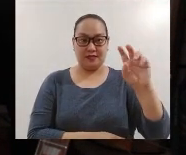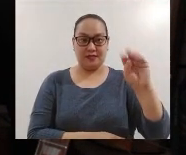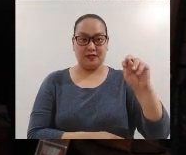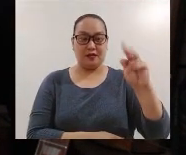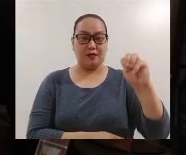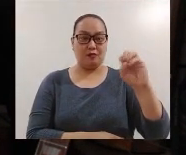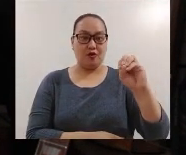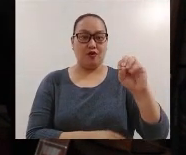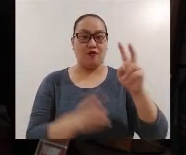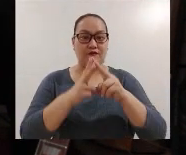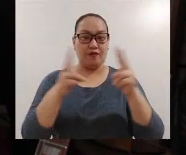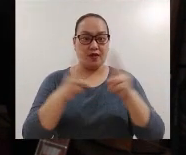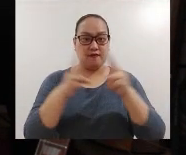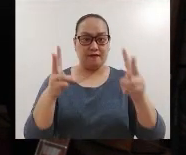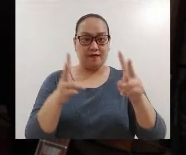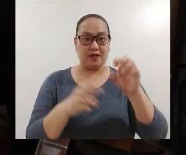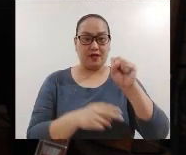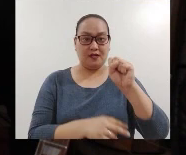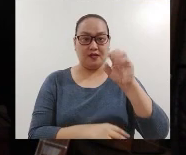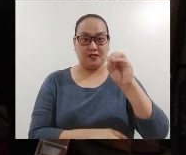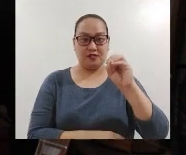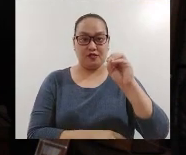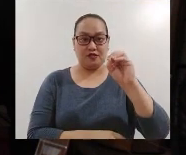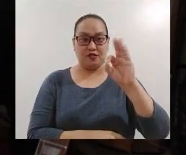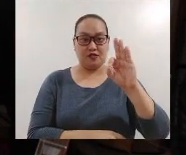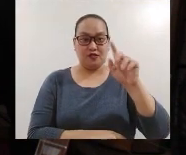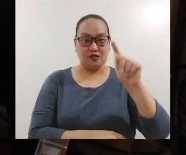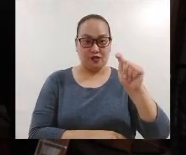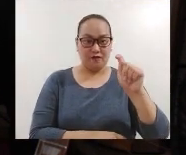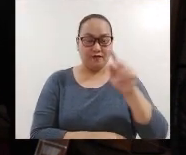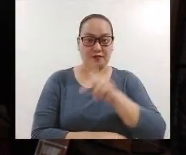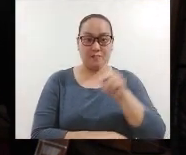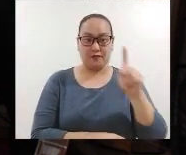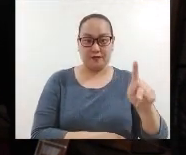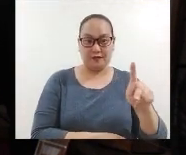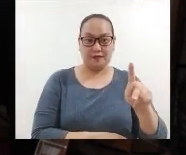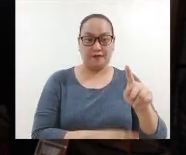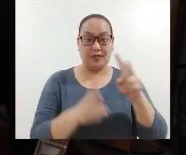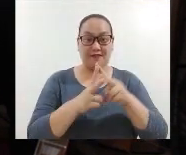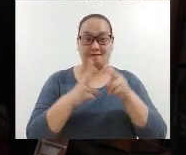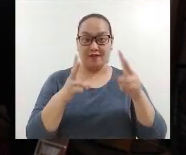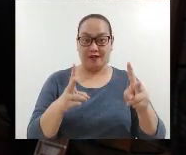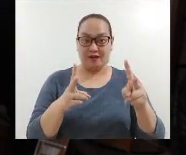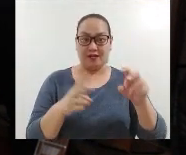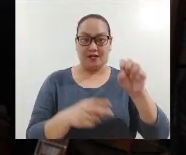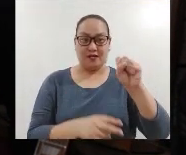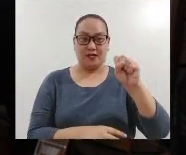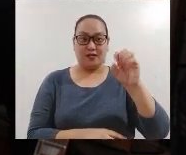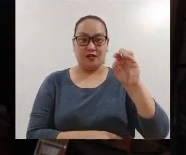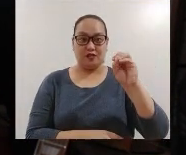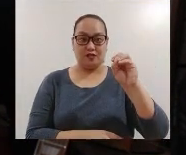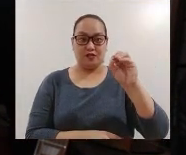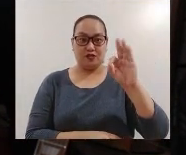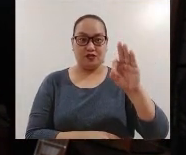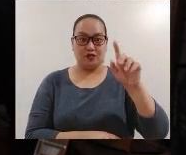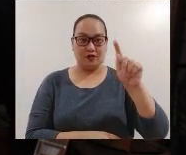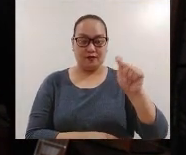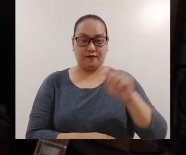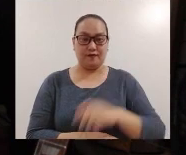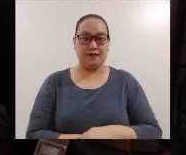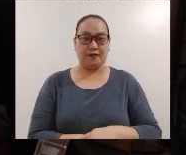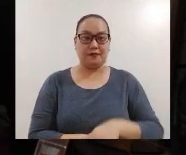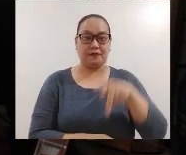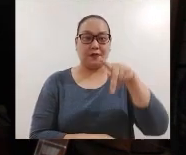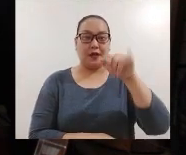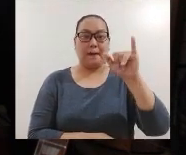Then pianissimo is PP for very soft. Then P, simply for piano, it means